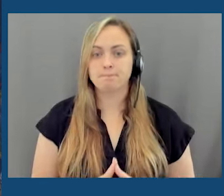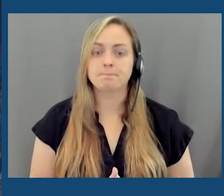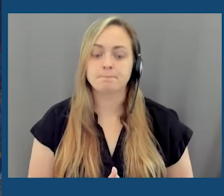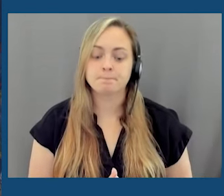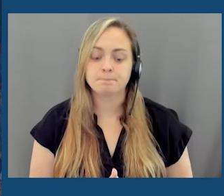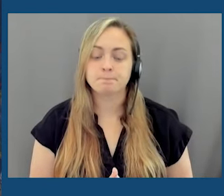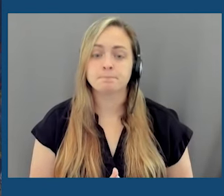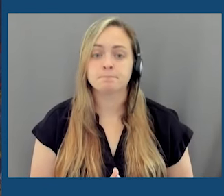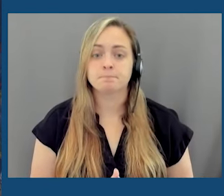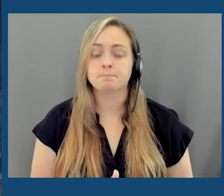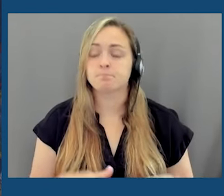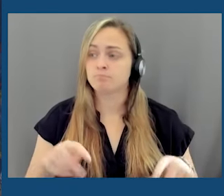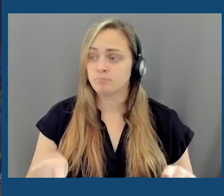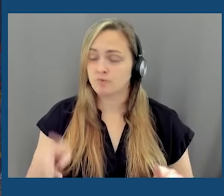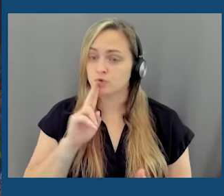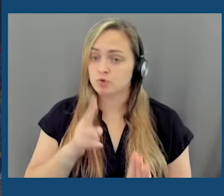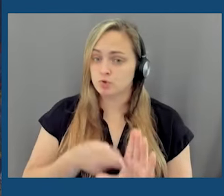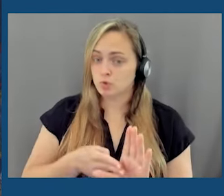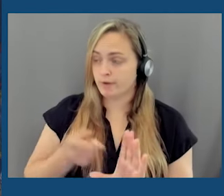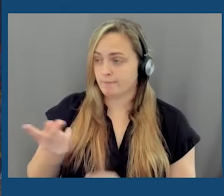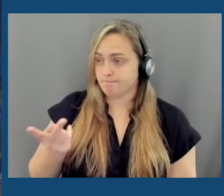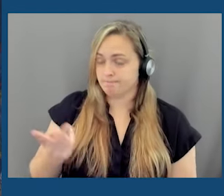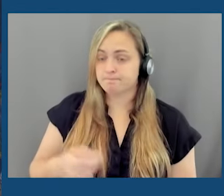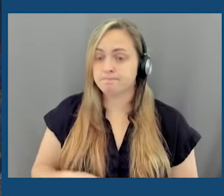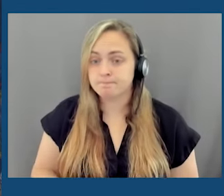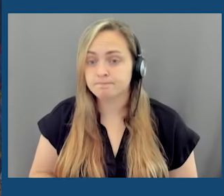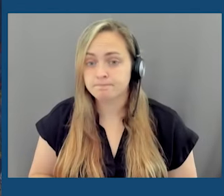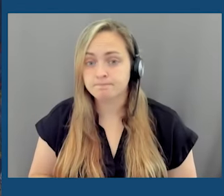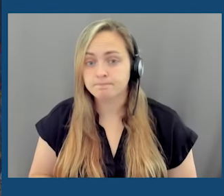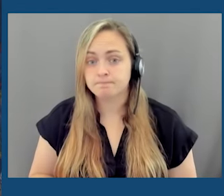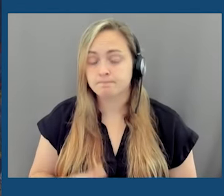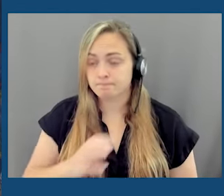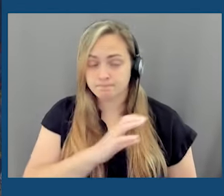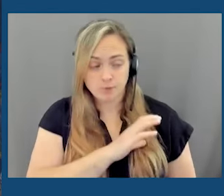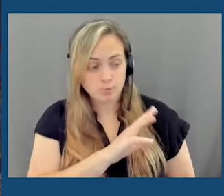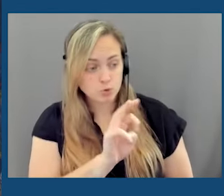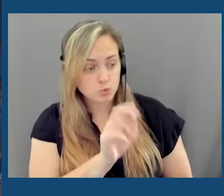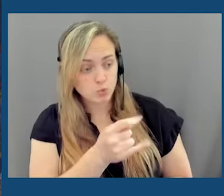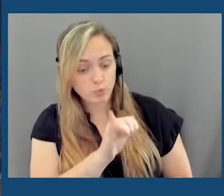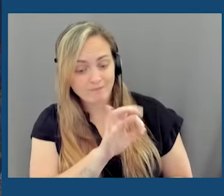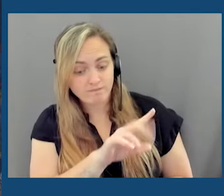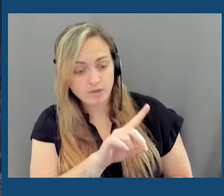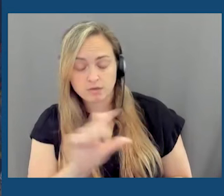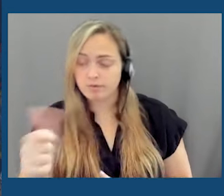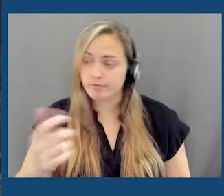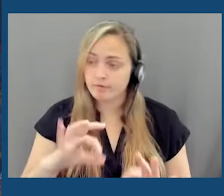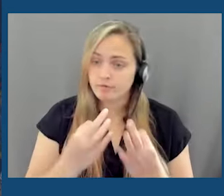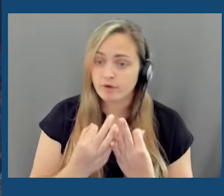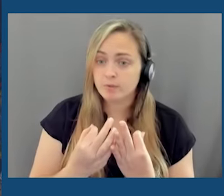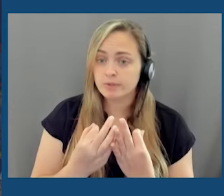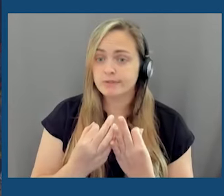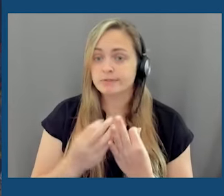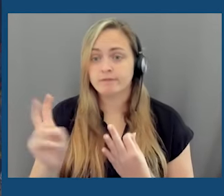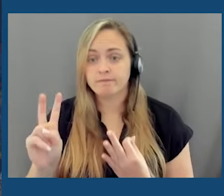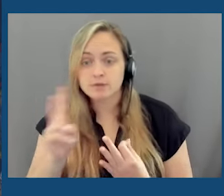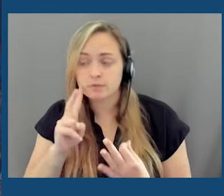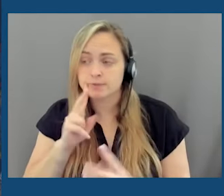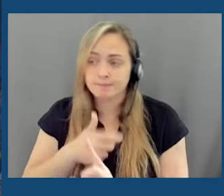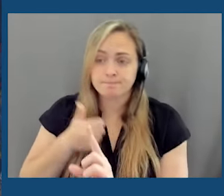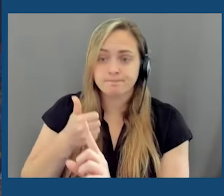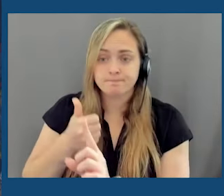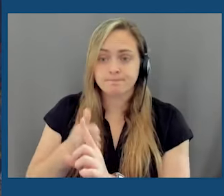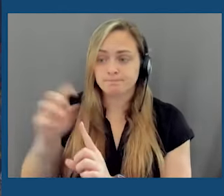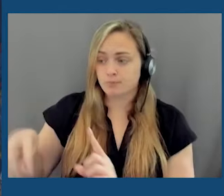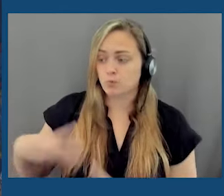privilege of joining Zanetta and Commissioner Whitfield and other families of the victims in